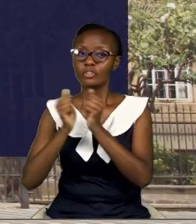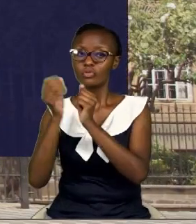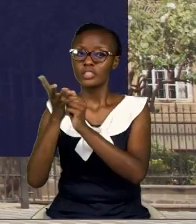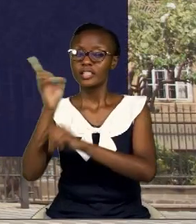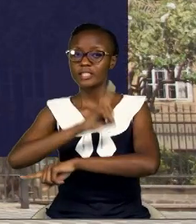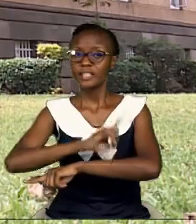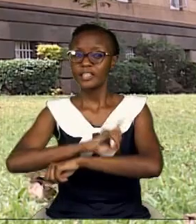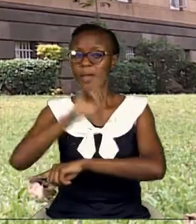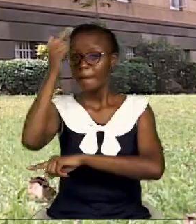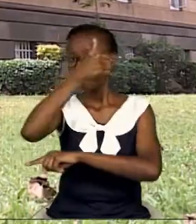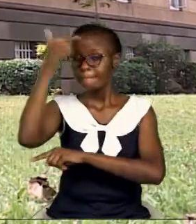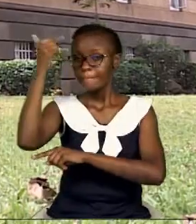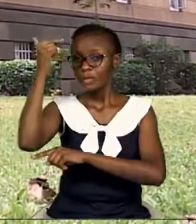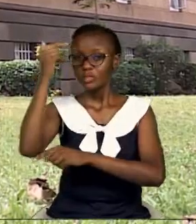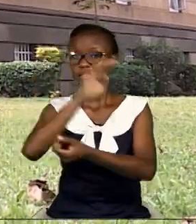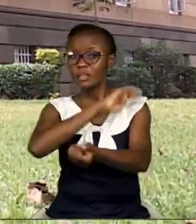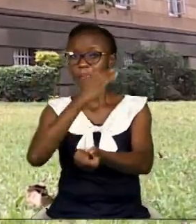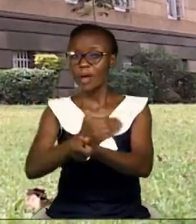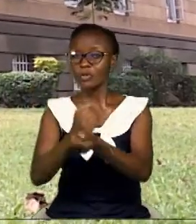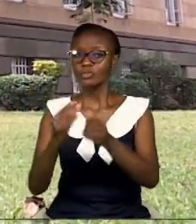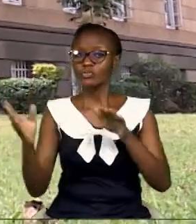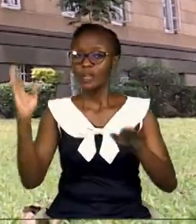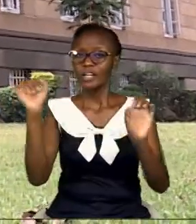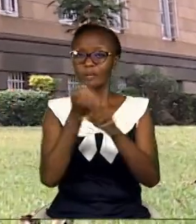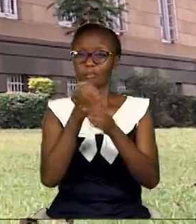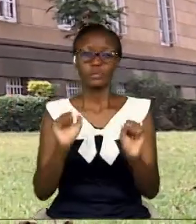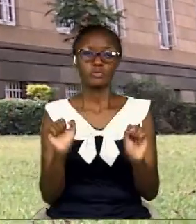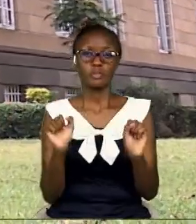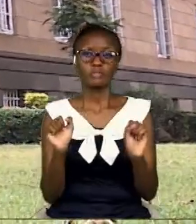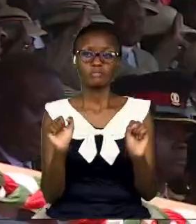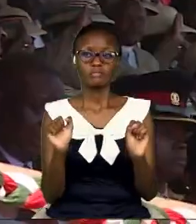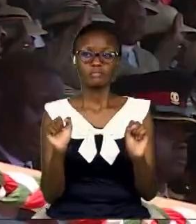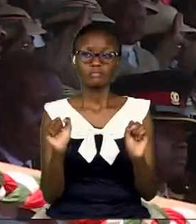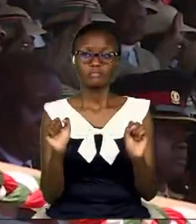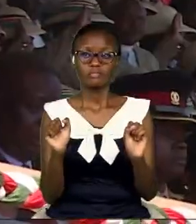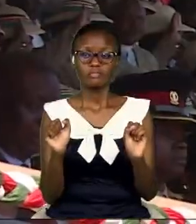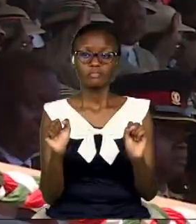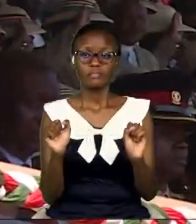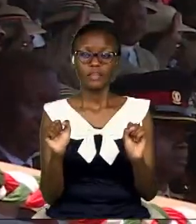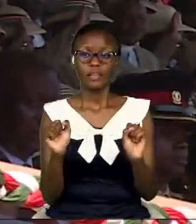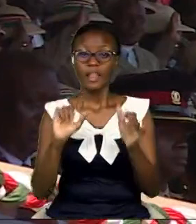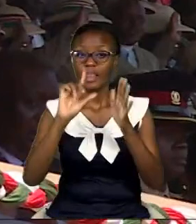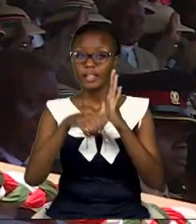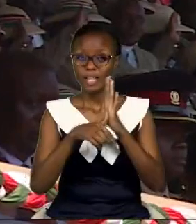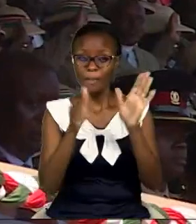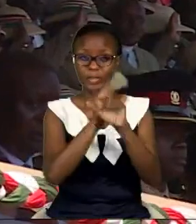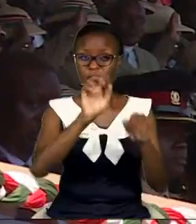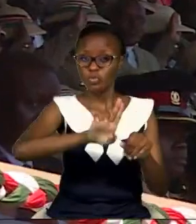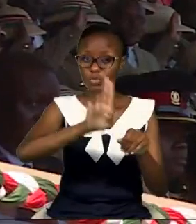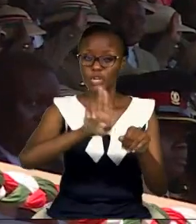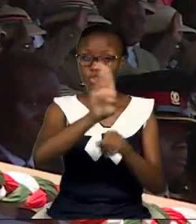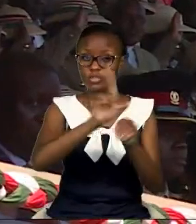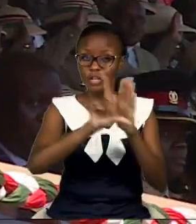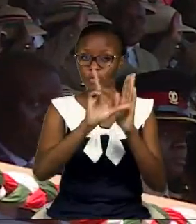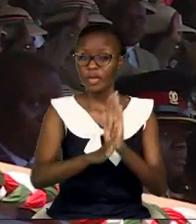them had expired and his office would become powerless as far as the appointments are concerned. President Uhuru Kenyatta, through his lawyer Charles Owiri